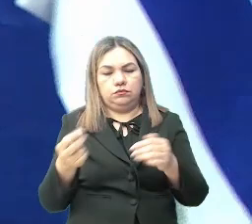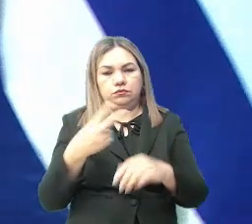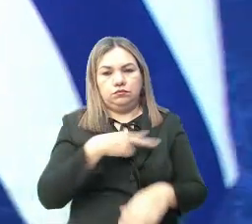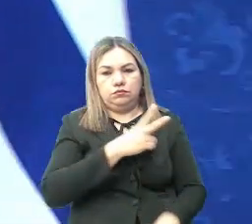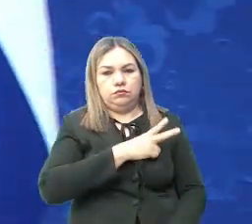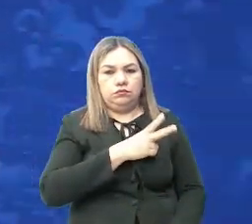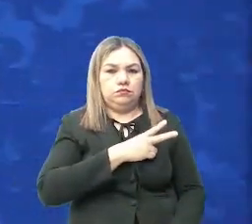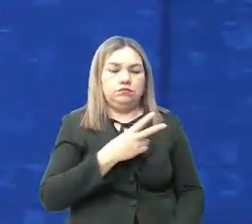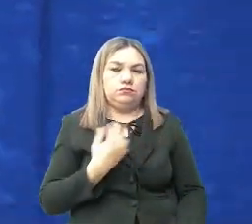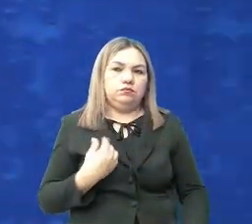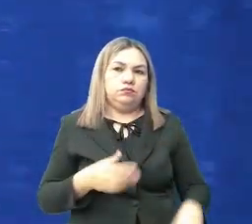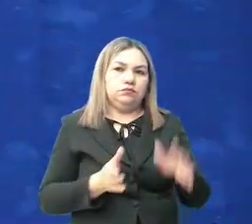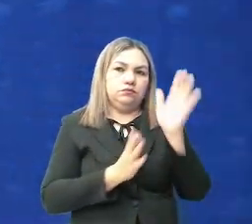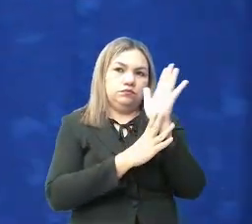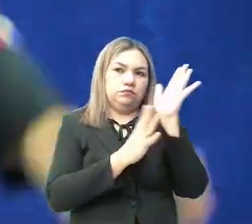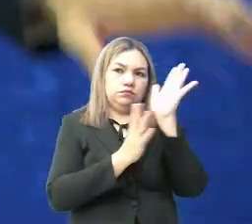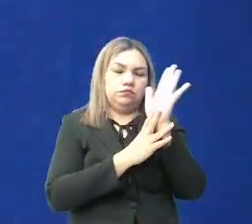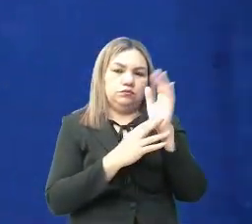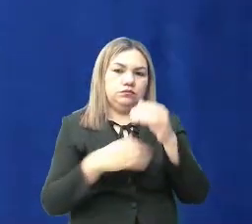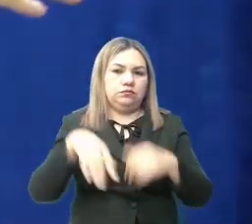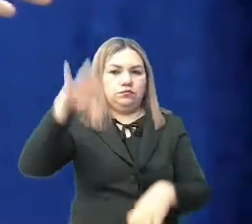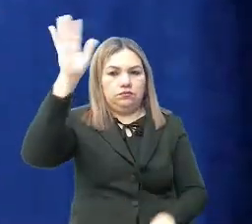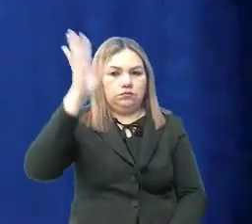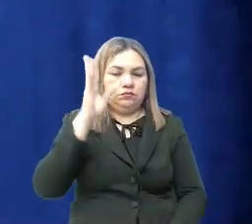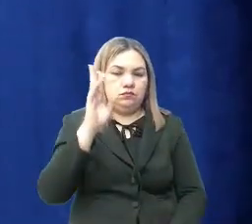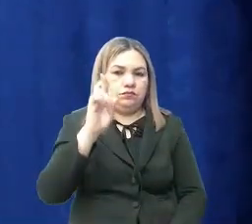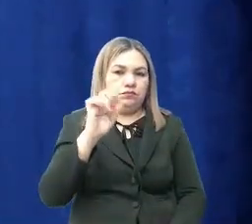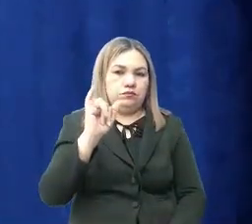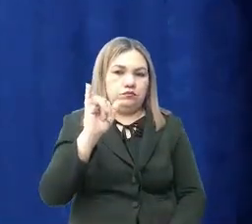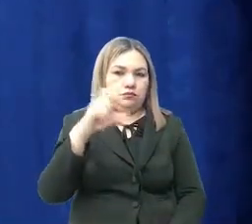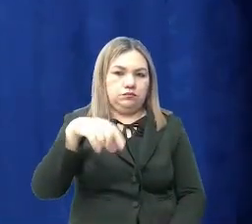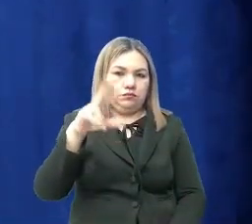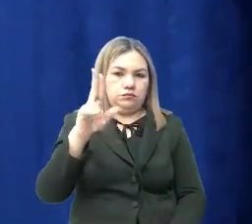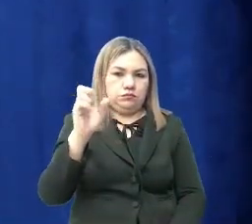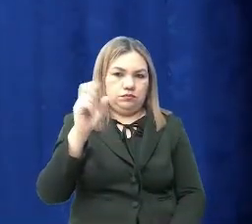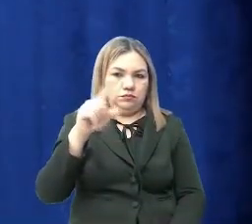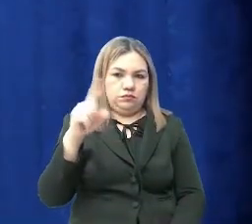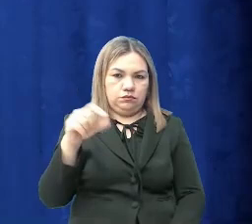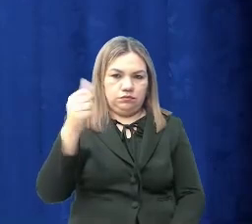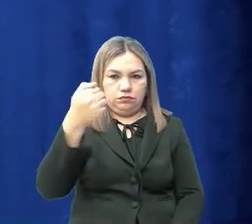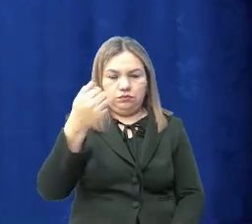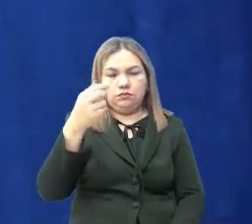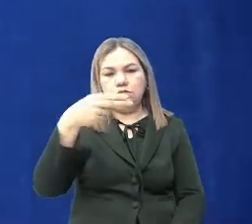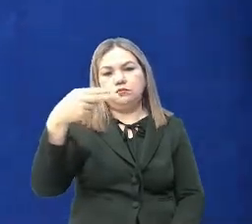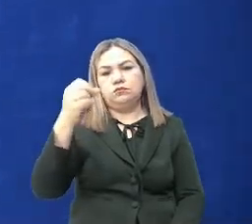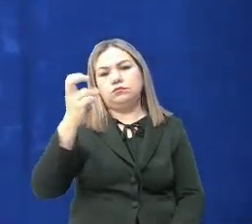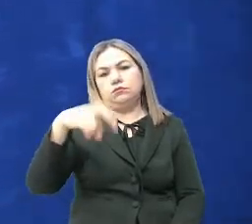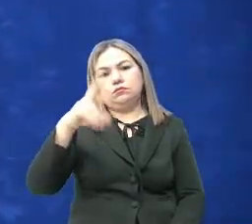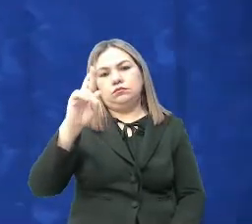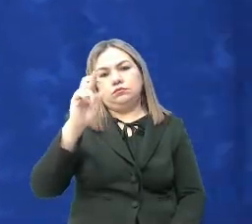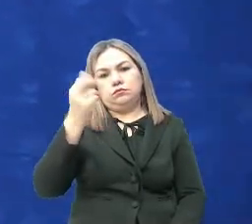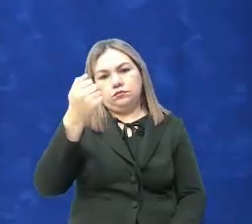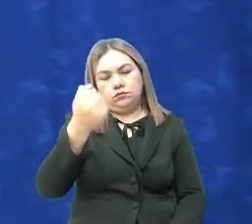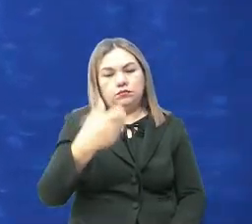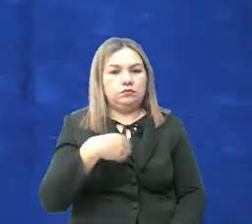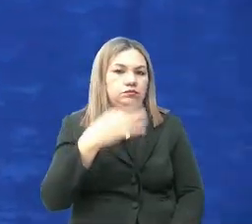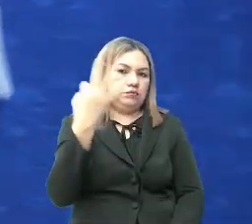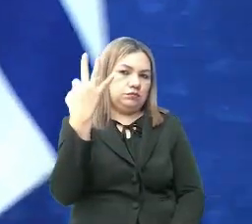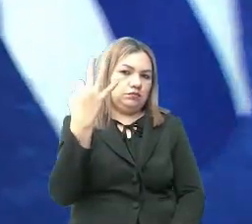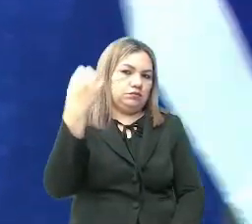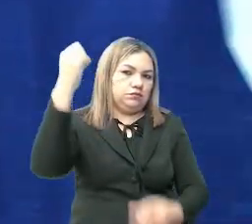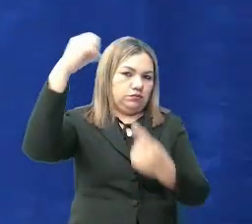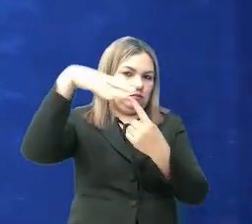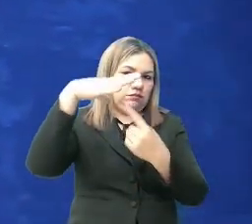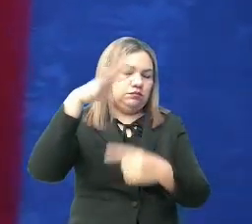a long life. And in the left hand, there's riches and honor. These three blessings the Lord has for your